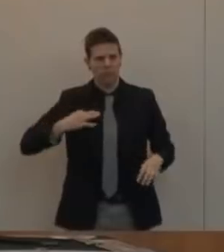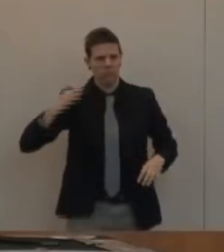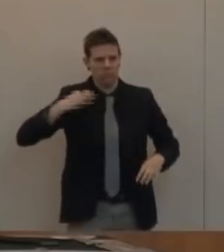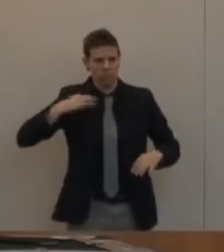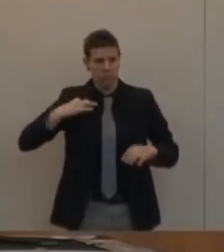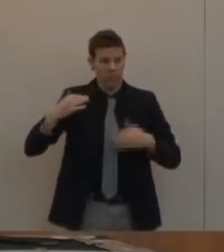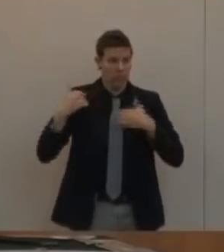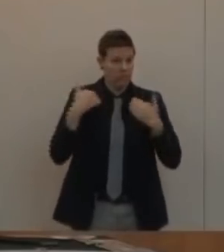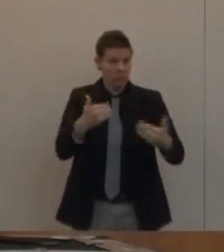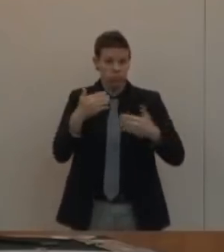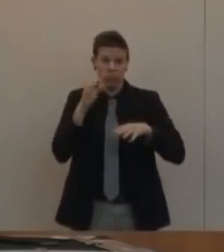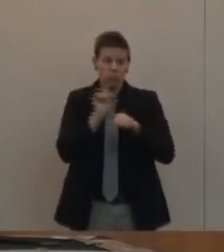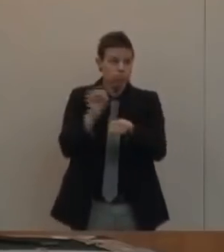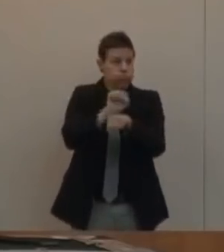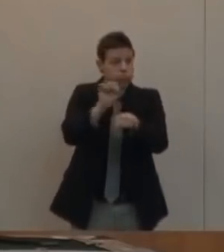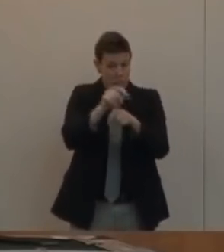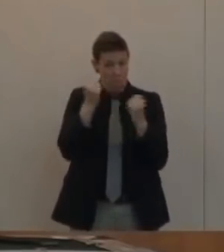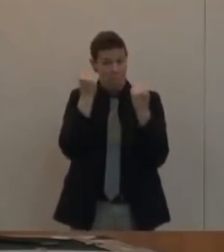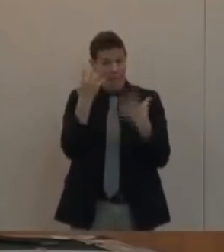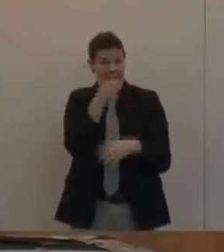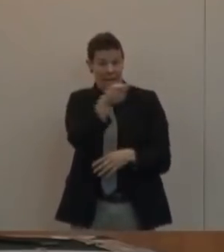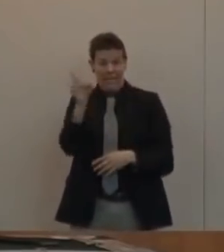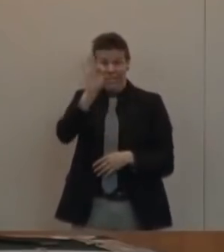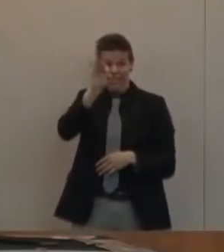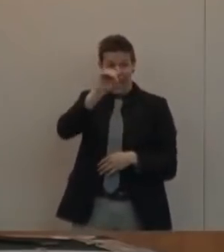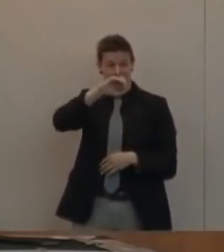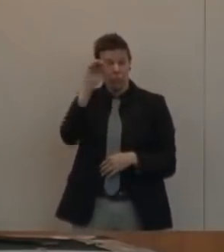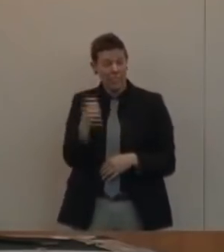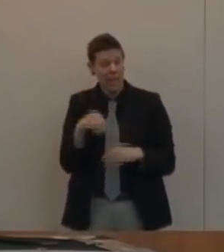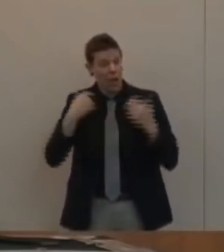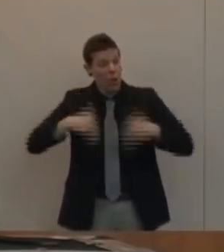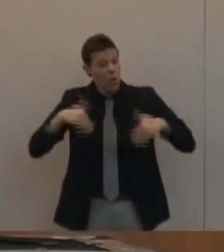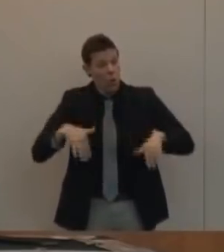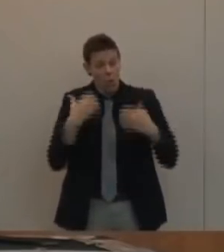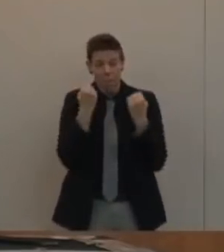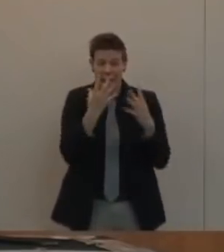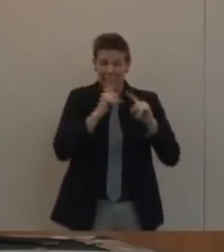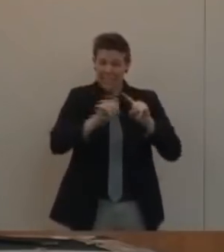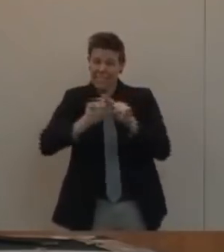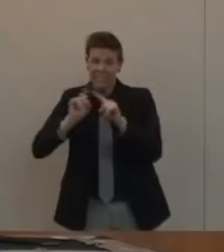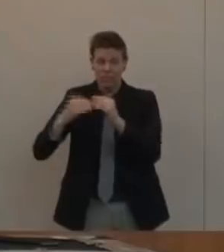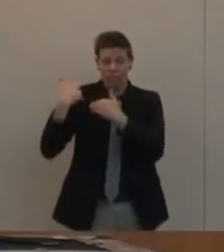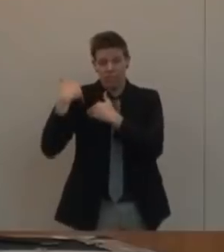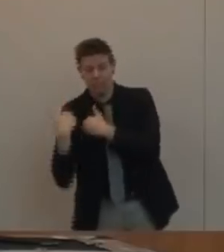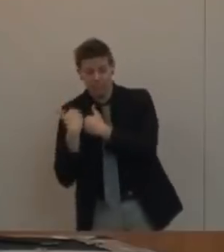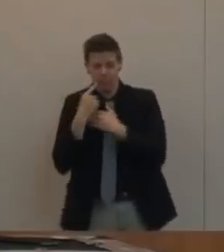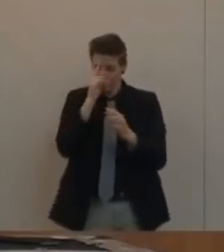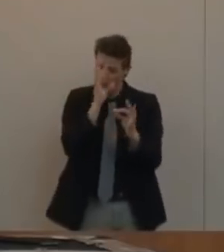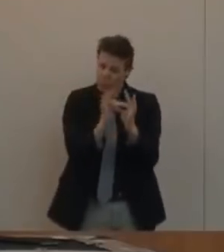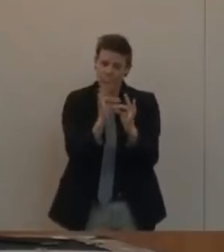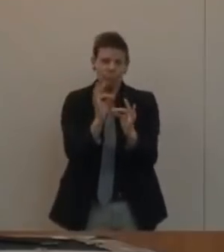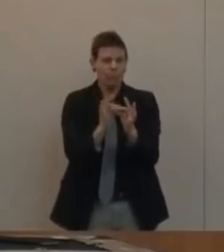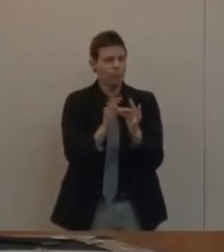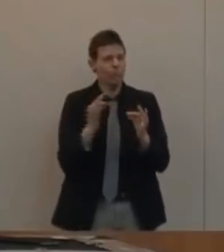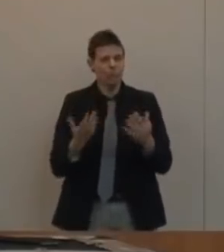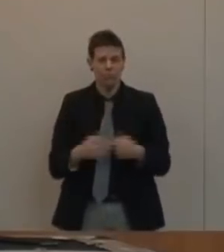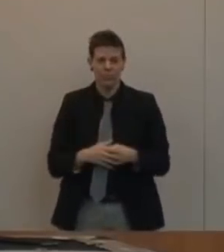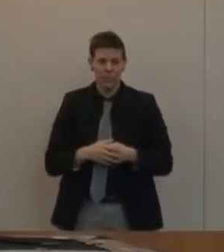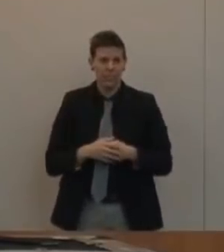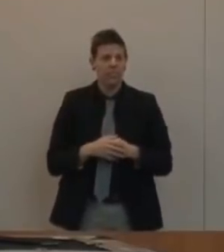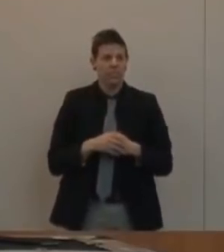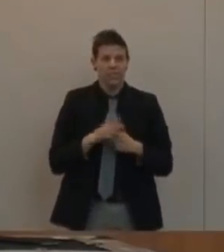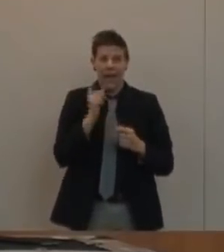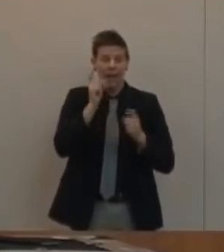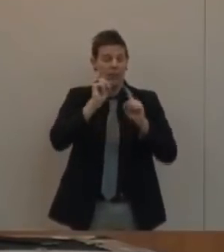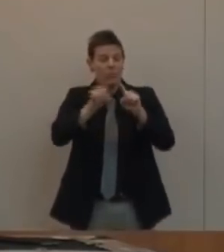vast majority, have been doing any number of faith-based services on the telephone, via